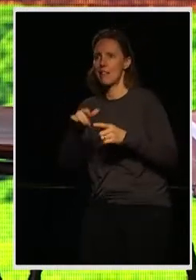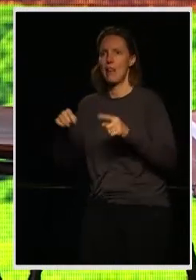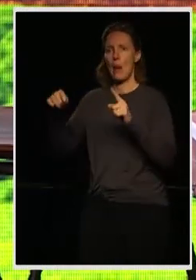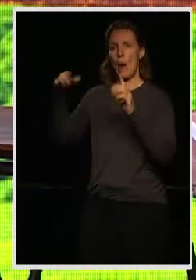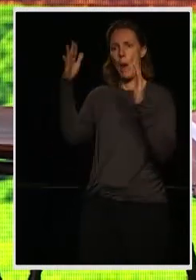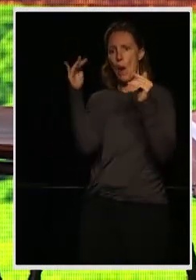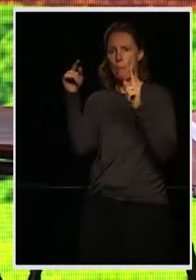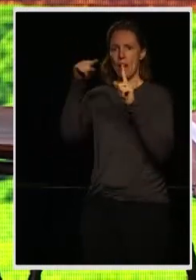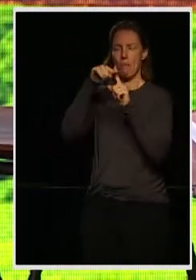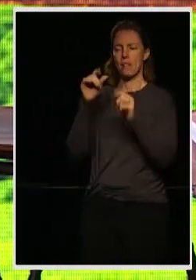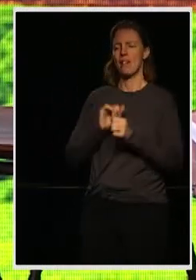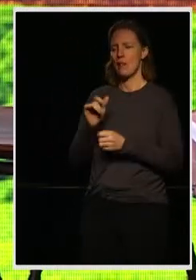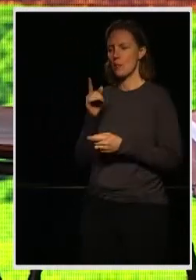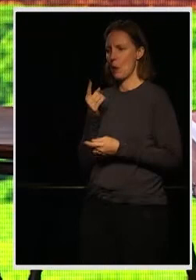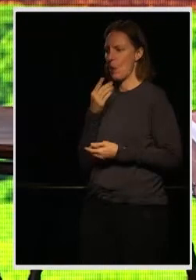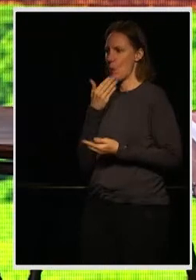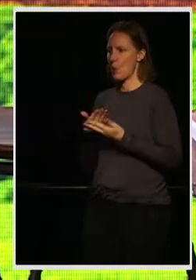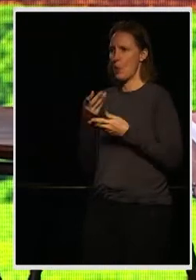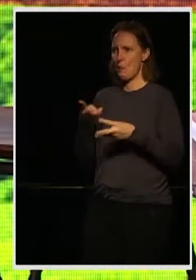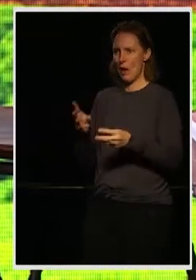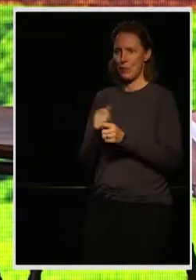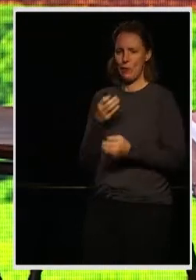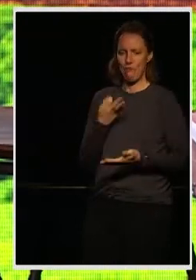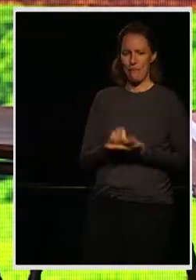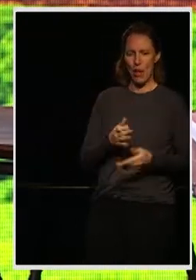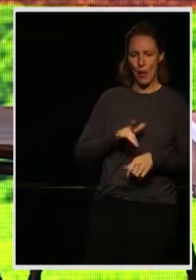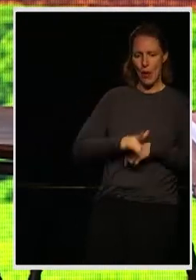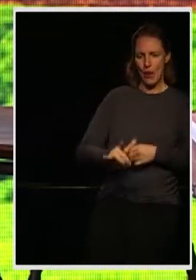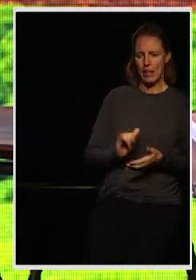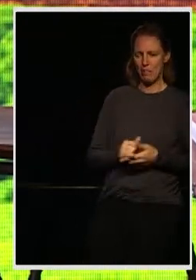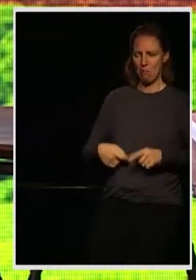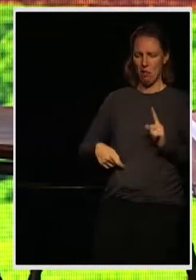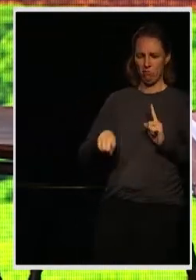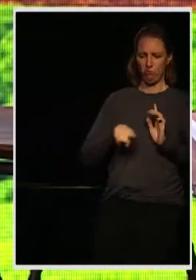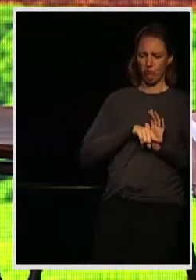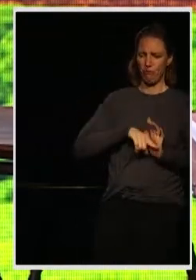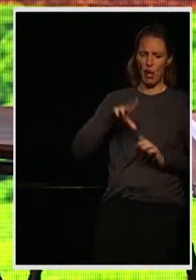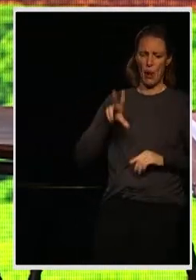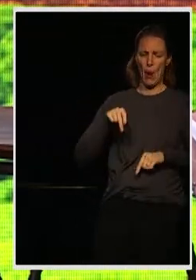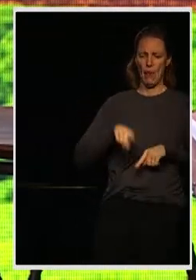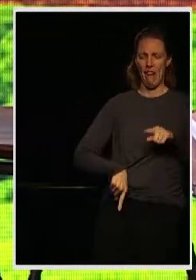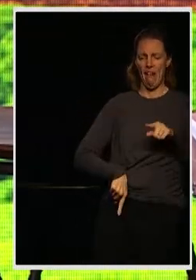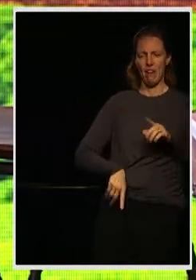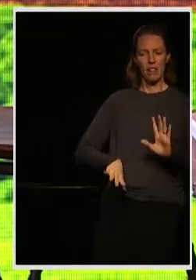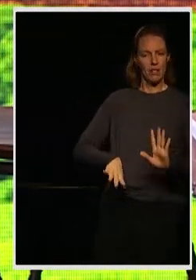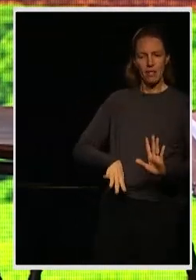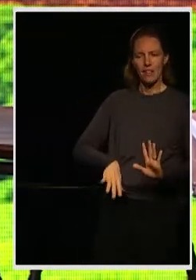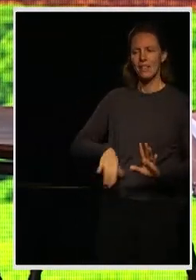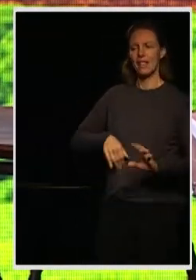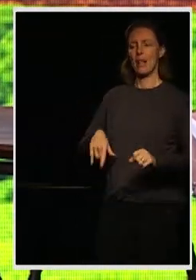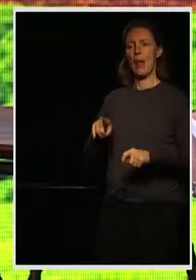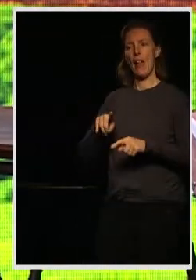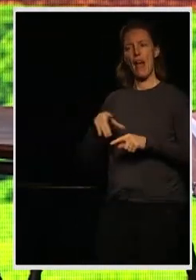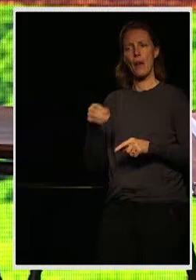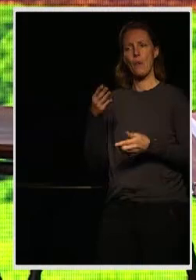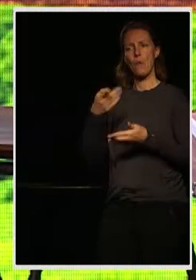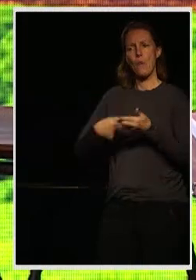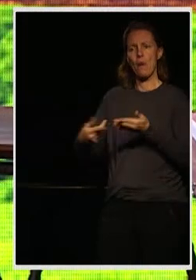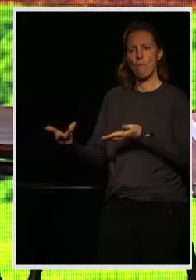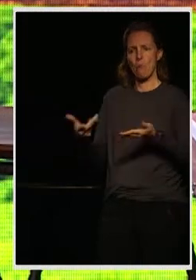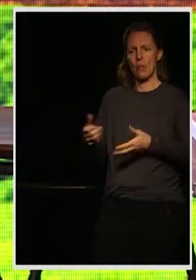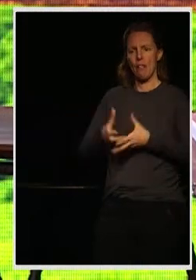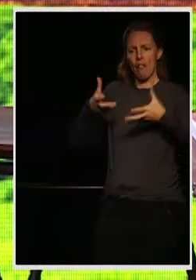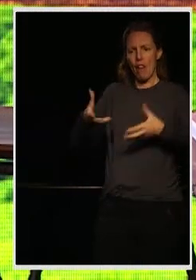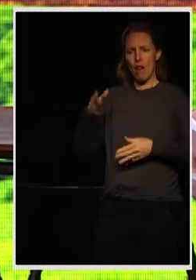to get very pessimistic and recognize, no, we just can't do it. And what brings me a lot of hope are just